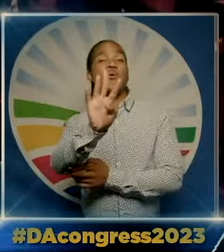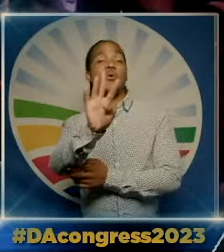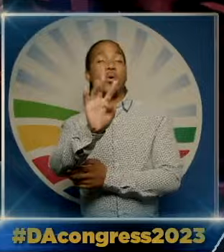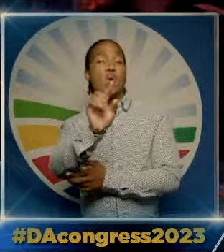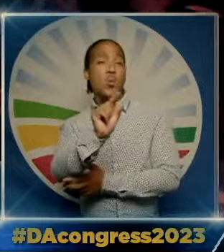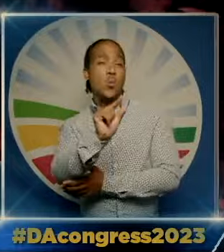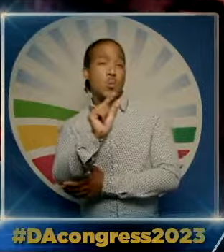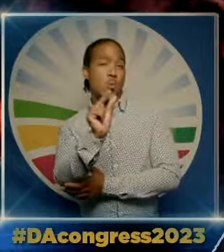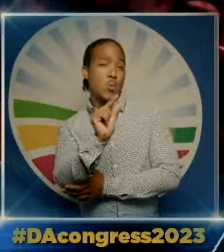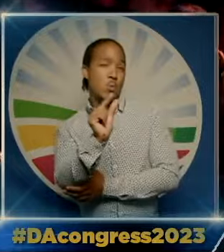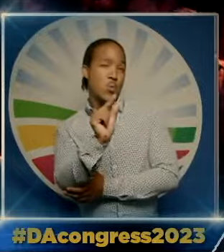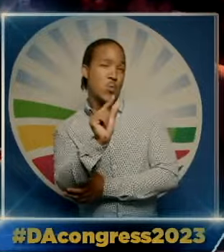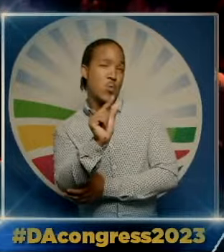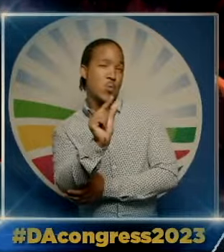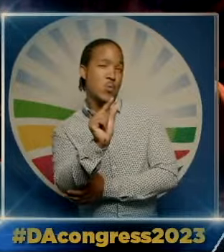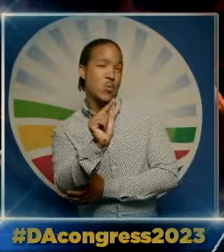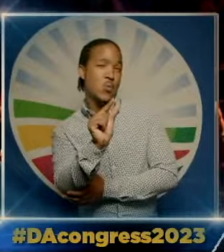2024